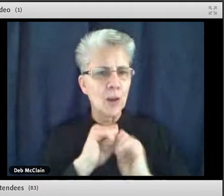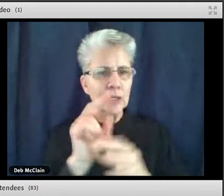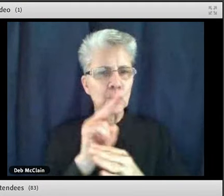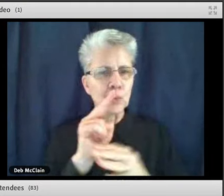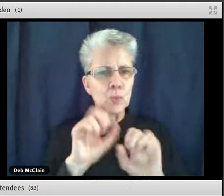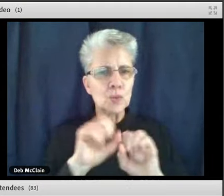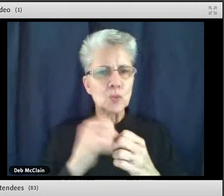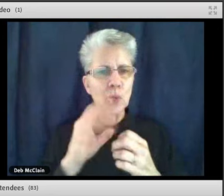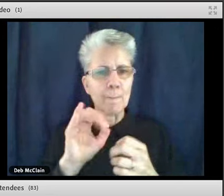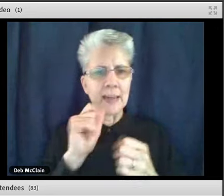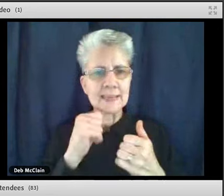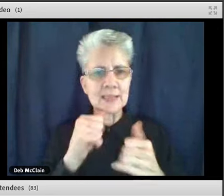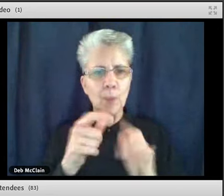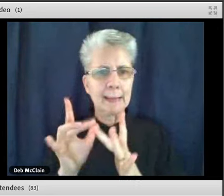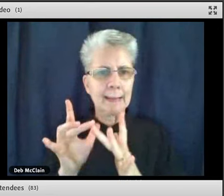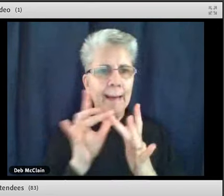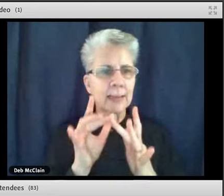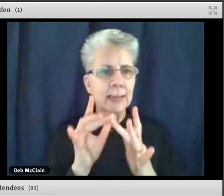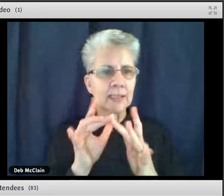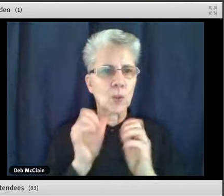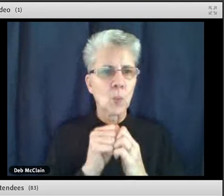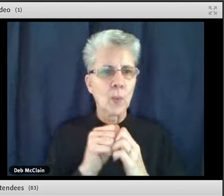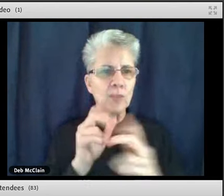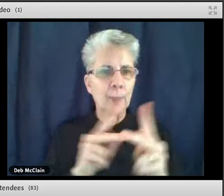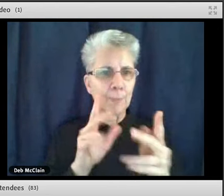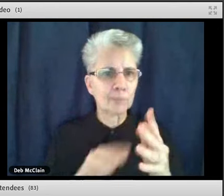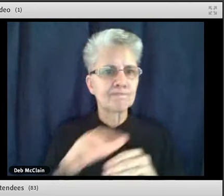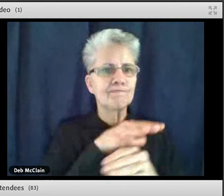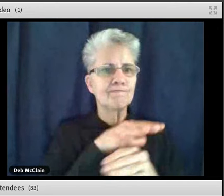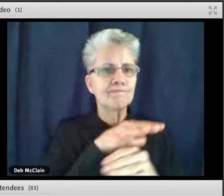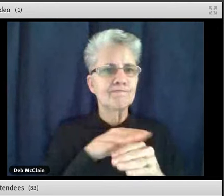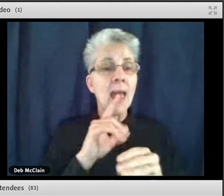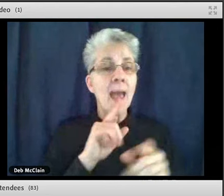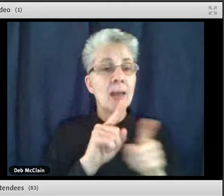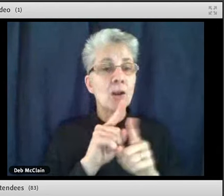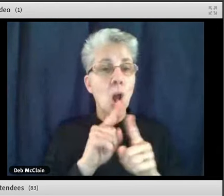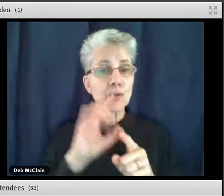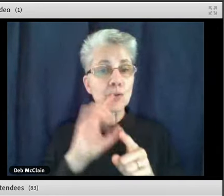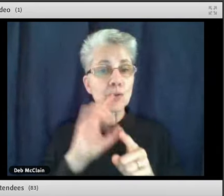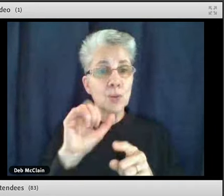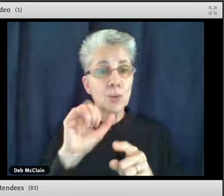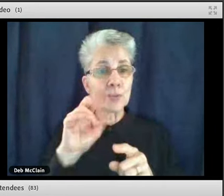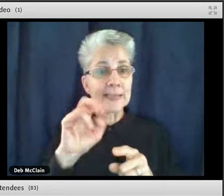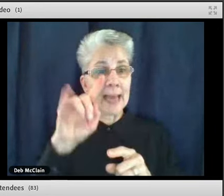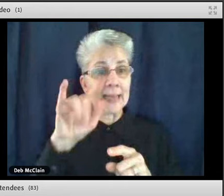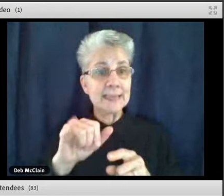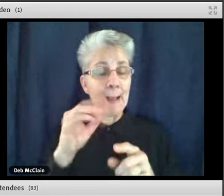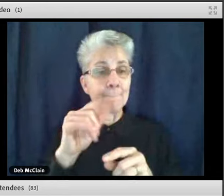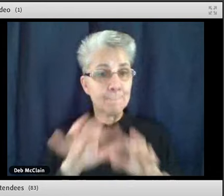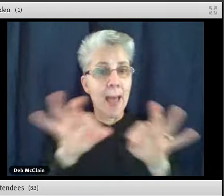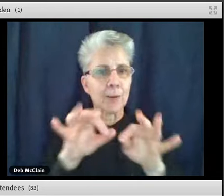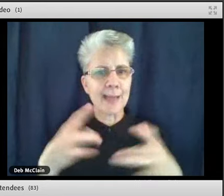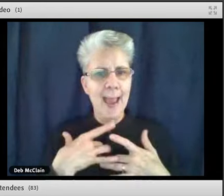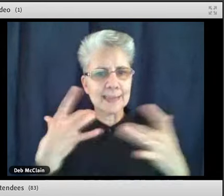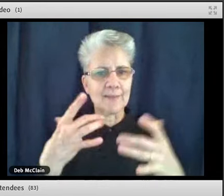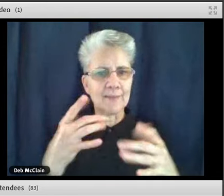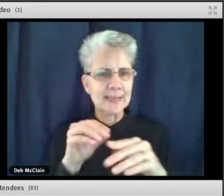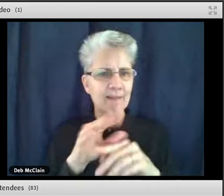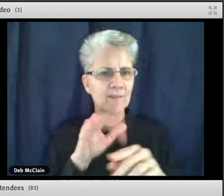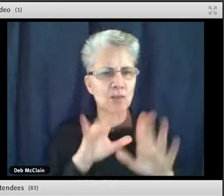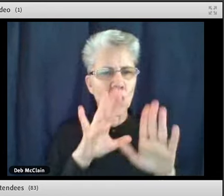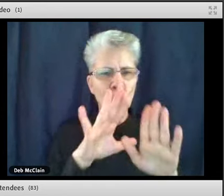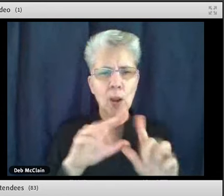to databases and copyright in terms of this time period, how to teach online for schools. There's also some